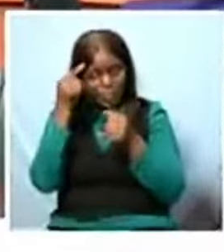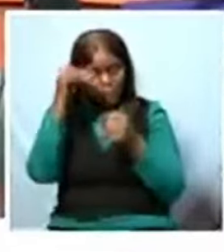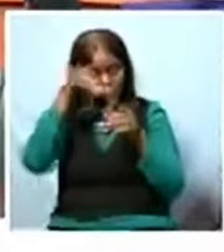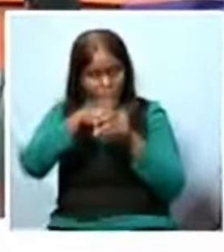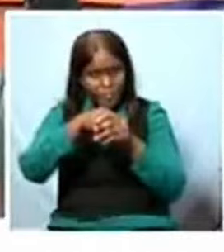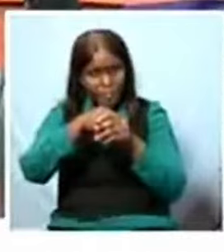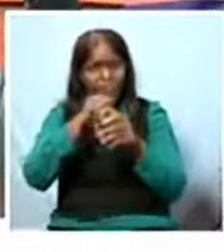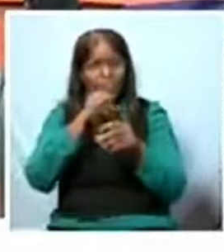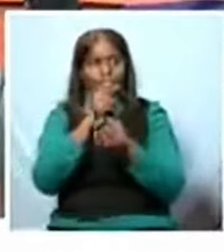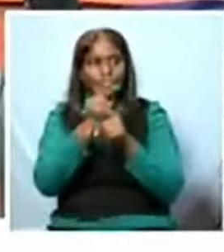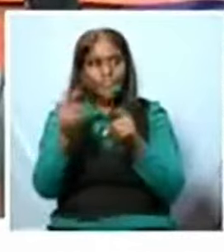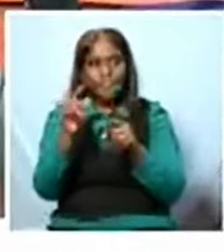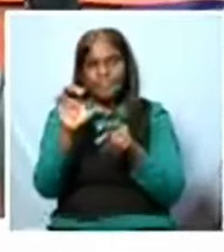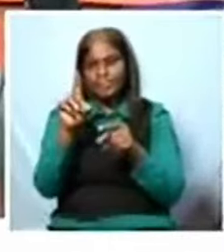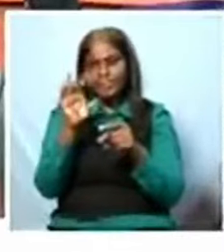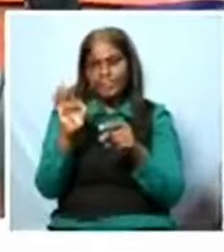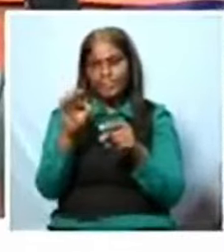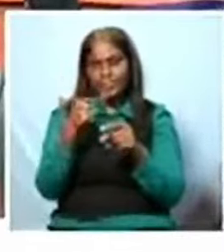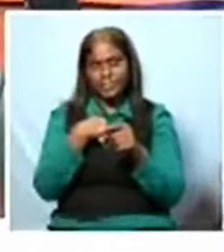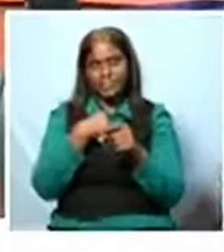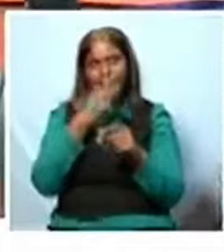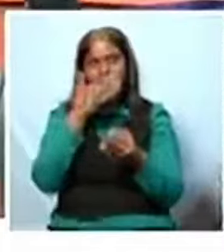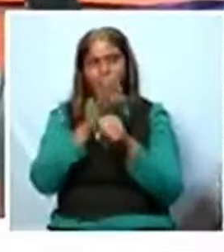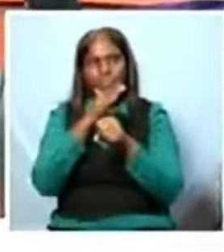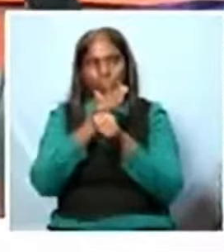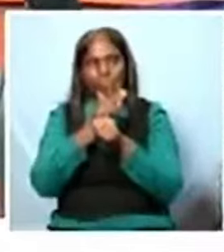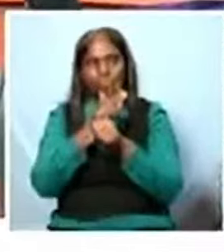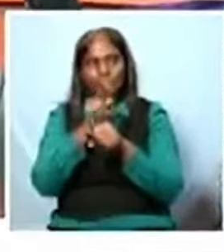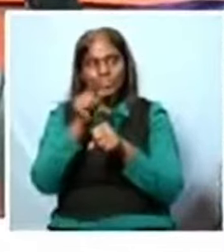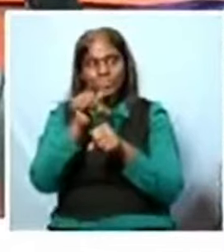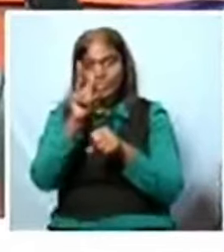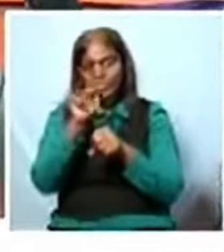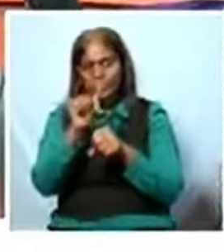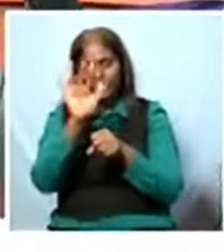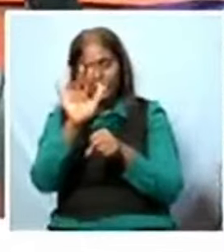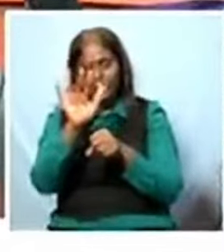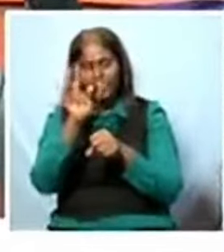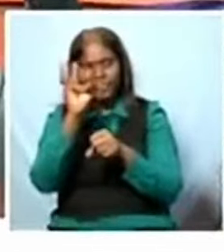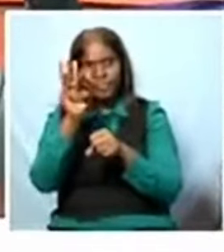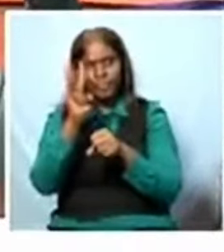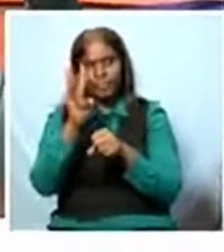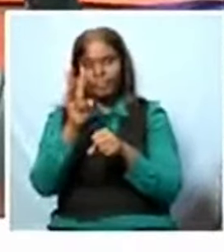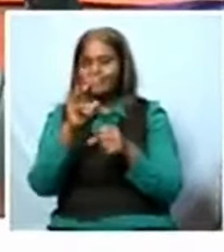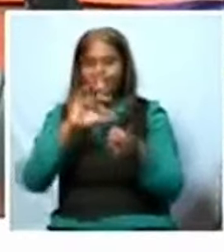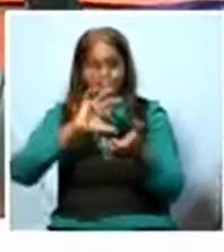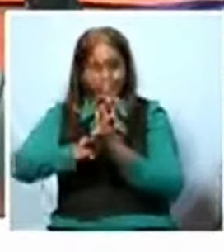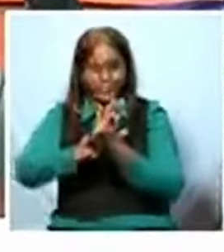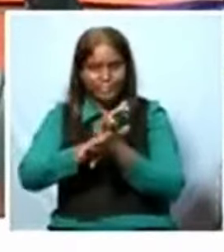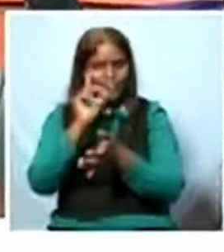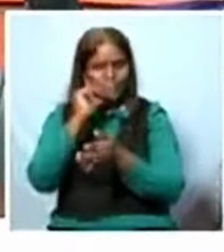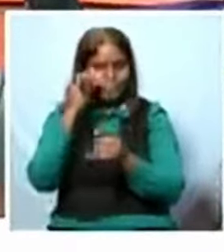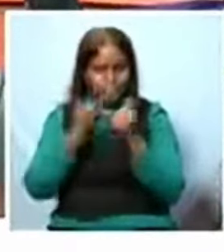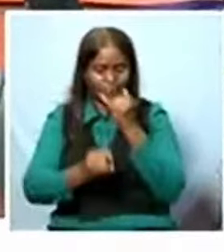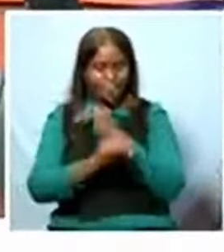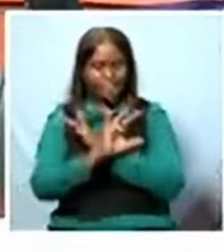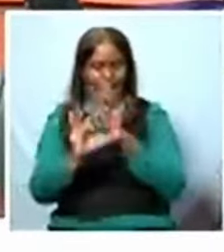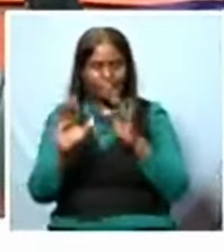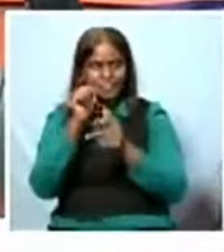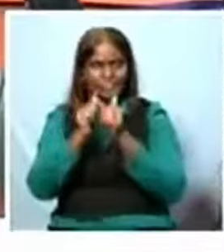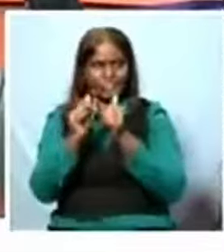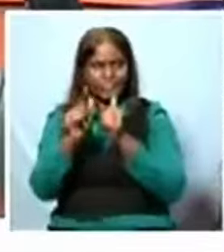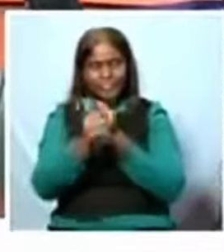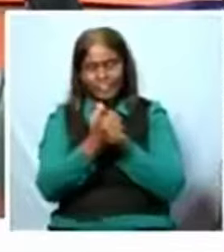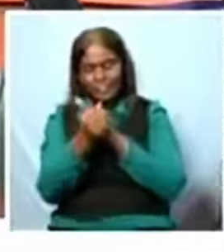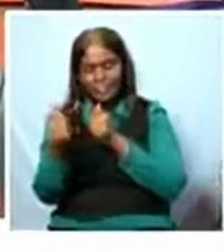other than just the CDF, I can assure you that that 2.5 will be dismantled again tomorrow because of